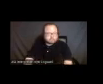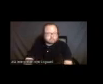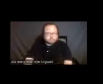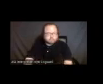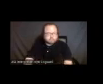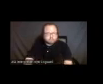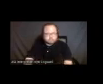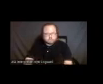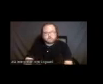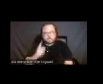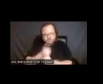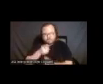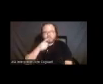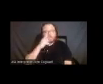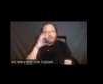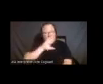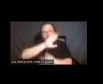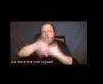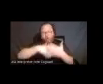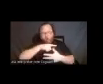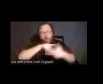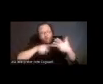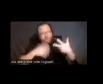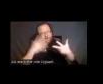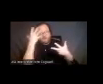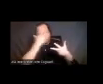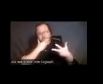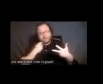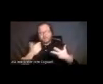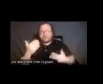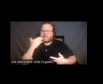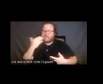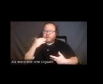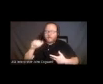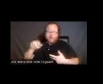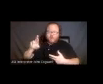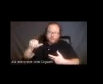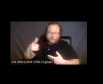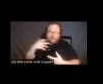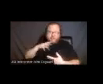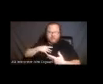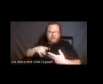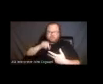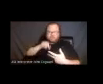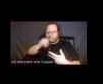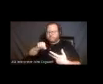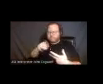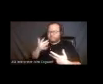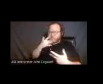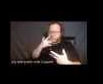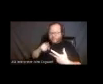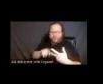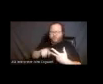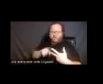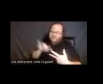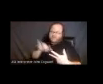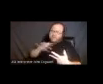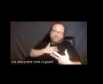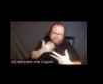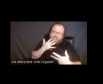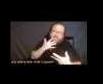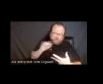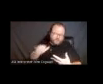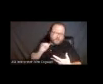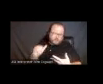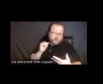They're all beautiful. Yeah, thank you. Rachel put the 3rd one. She likes the 3rd one. That's my favorite too. In the